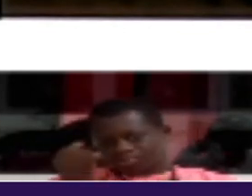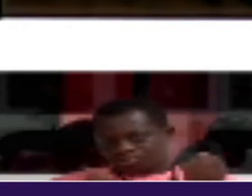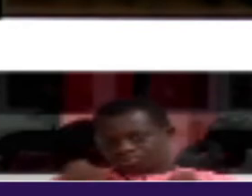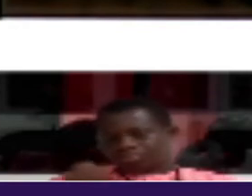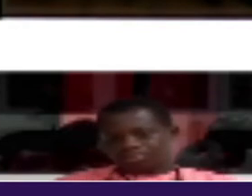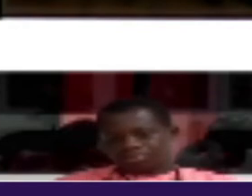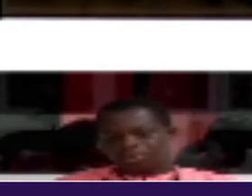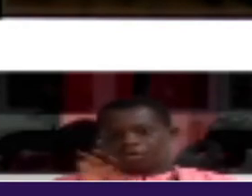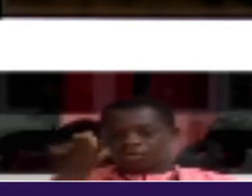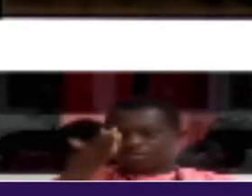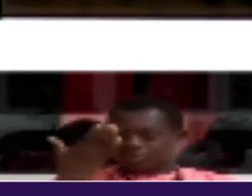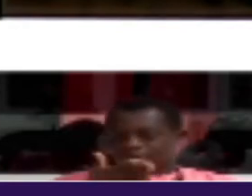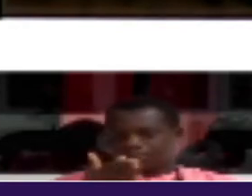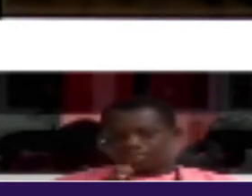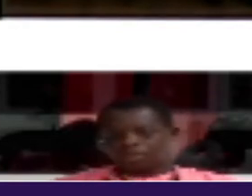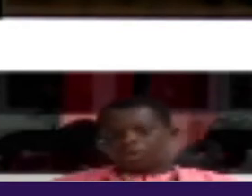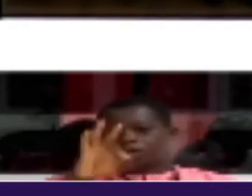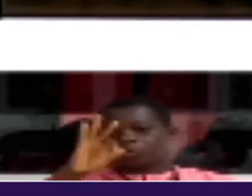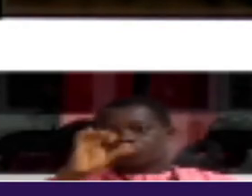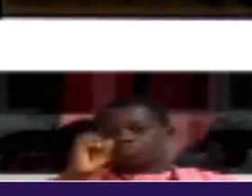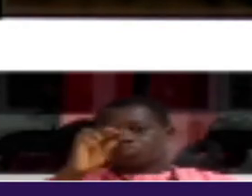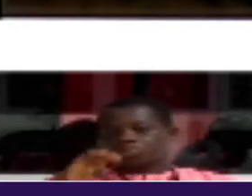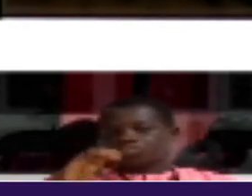Then from there, Tumul drove